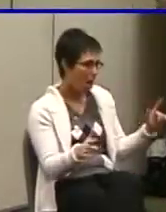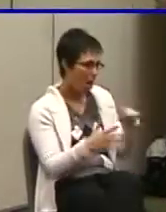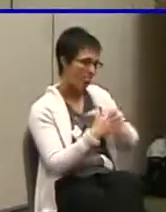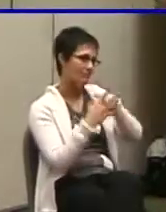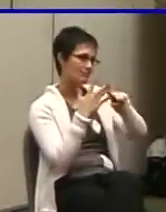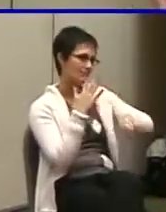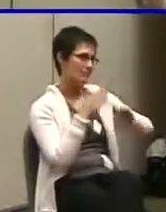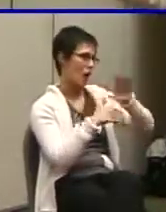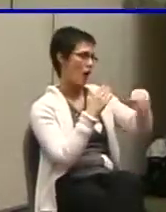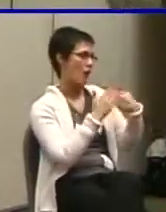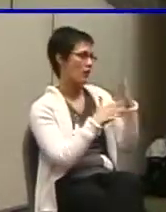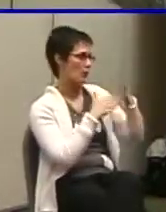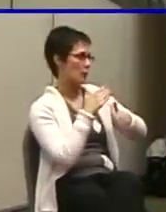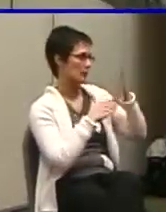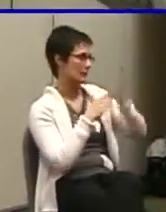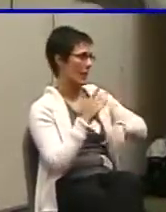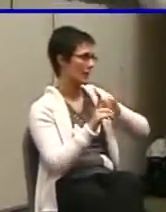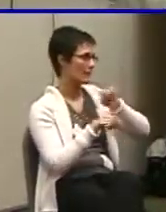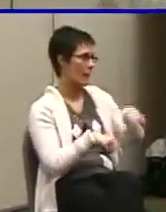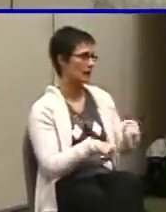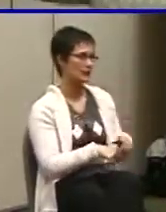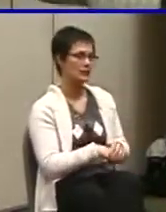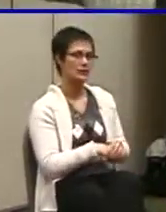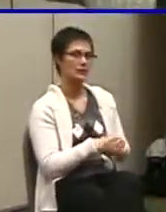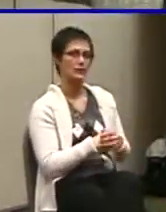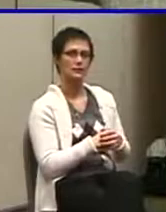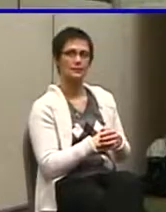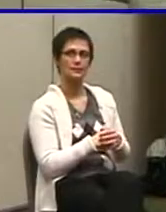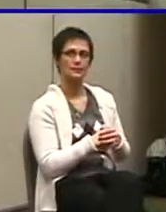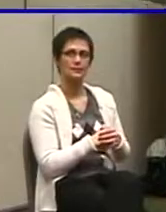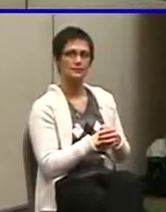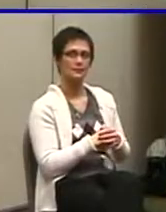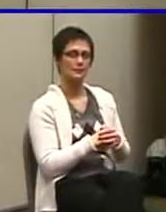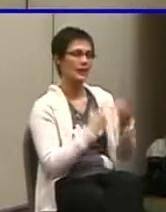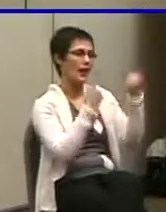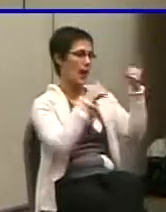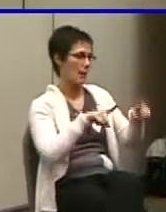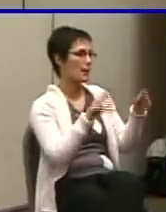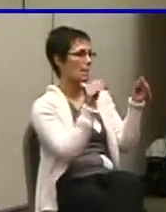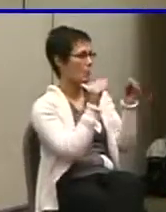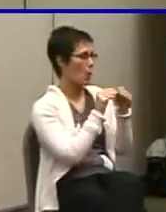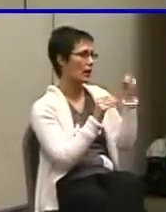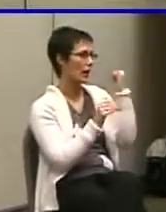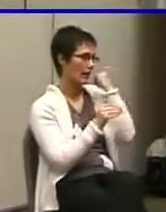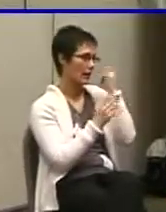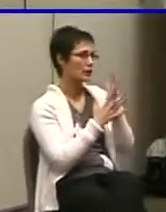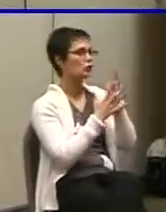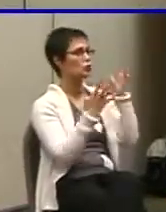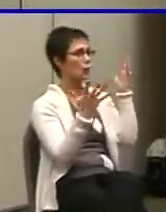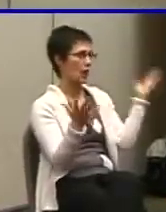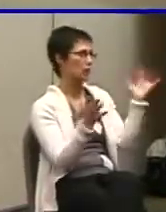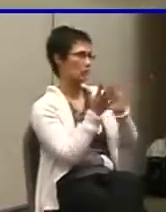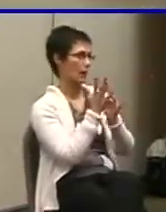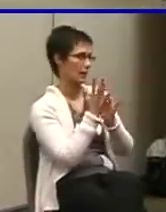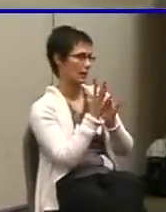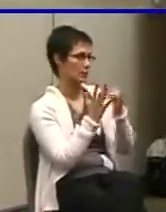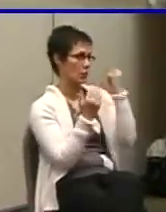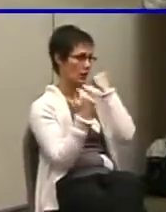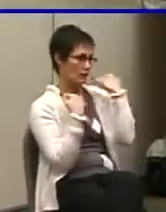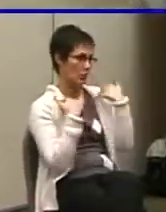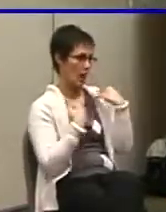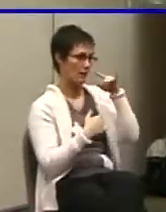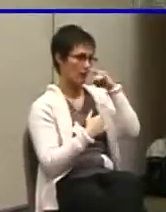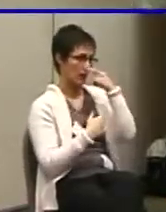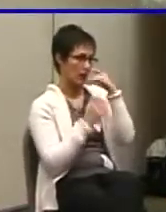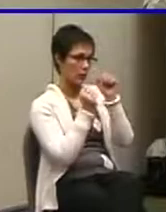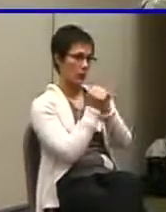effect kinds of problems are more pronounced when I over-medicate. So one is that if you've even got a kid with ADHD that's being